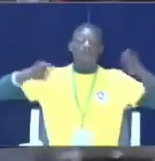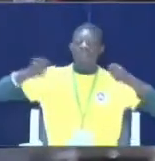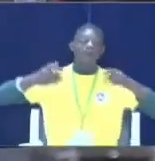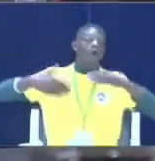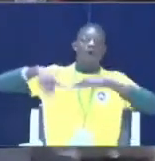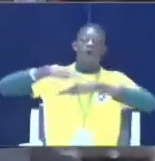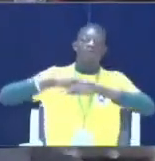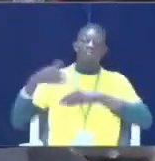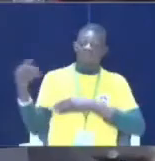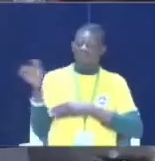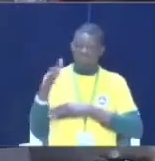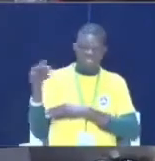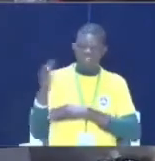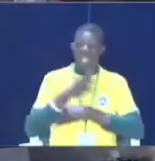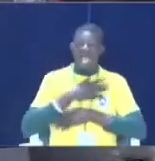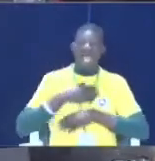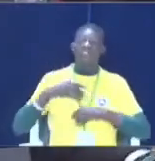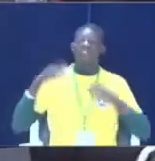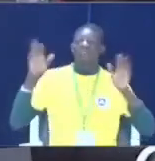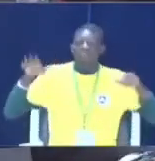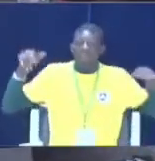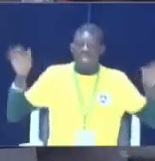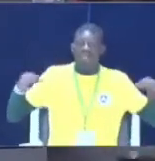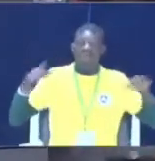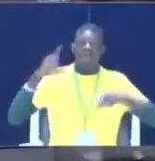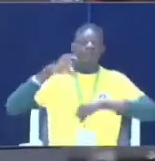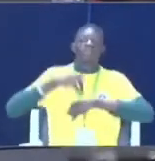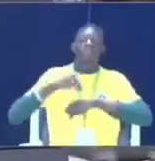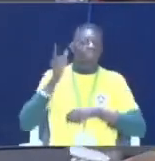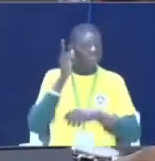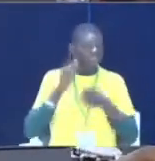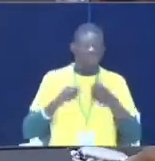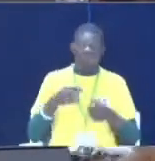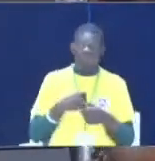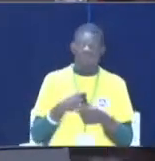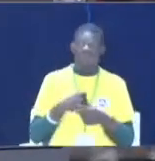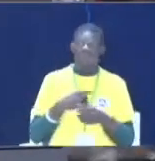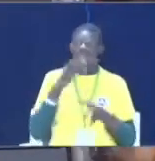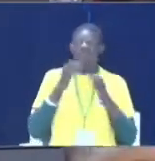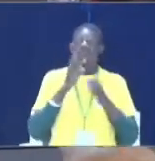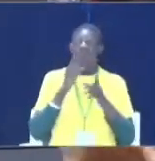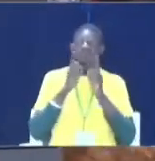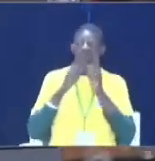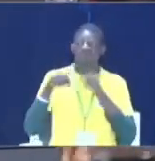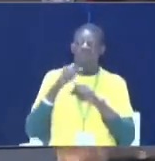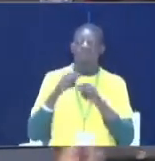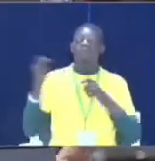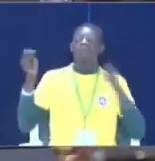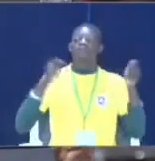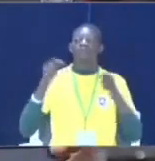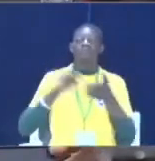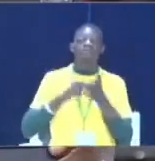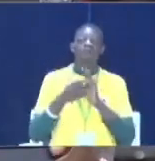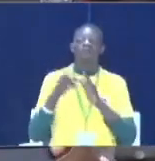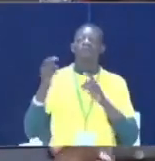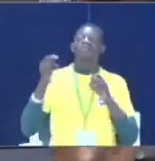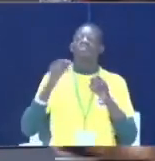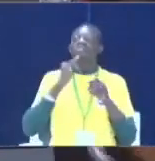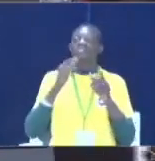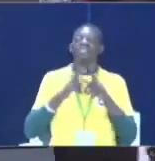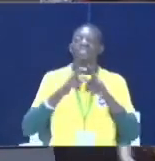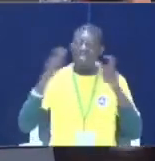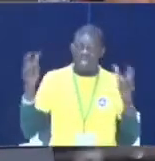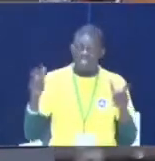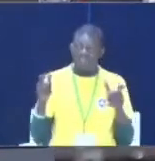over the fish of the sea, and over the fowl of the air. Listen to me. If you are talking about dominion, the meaning of dominion is